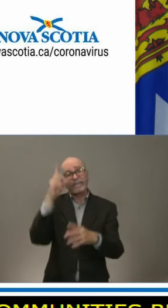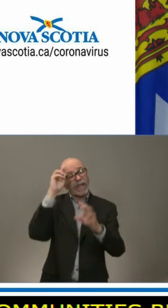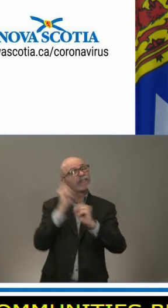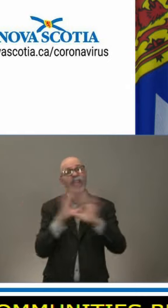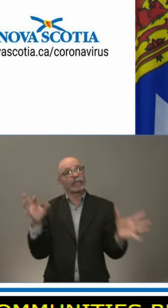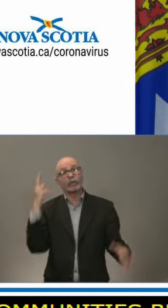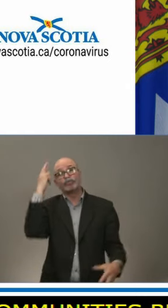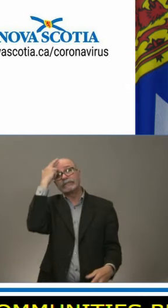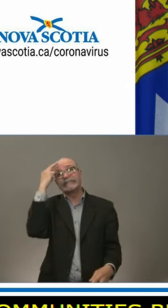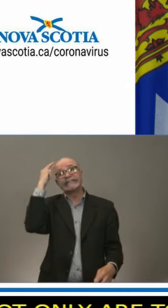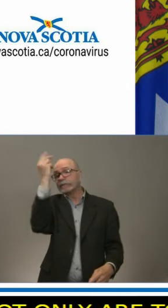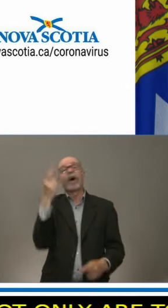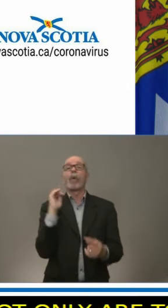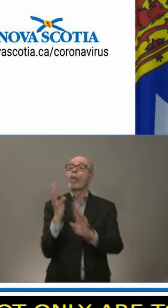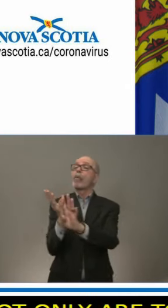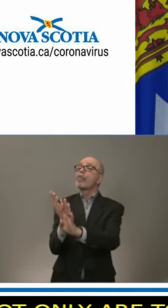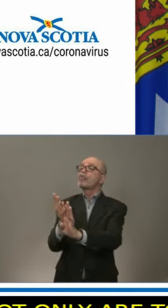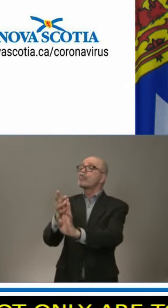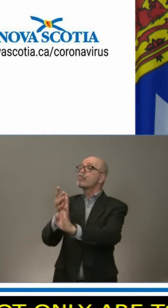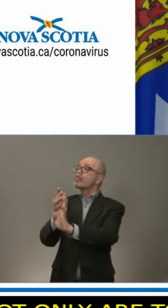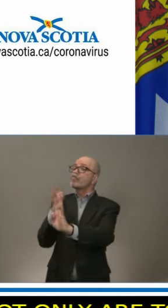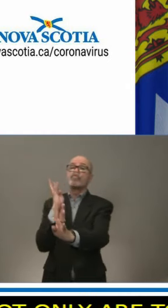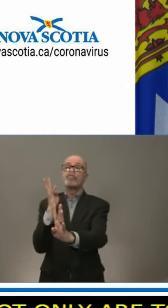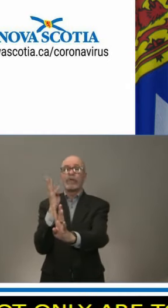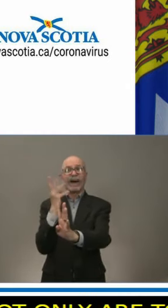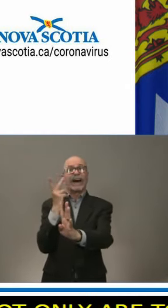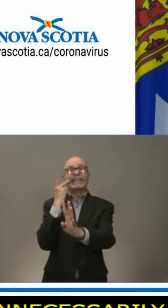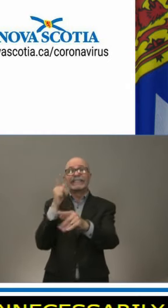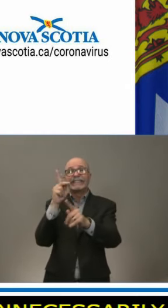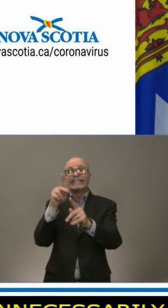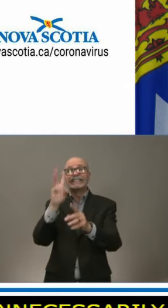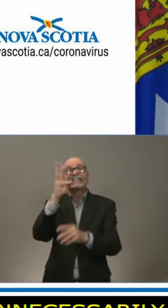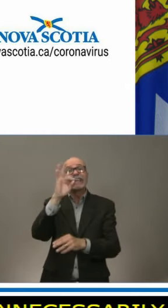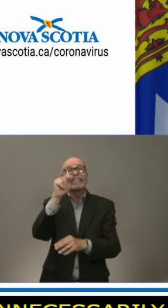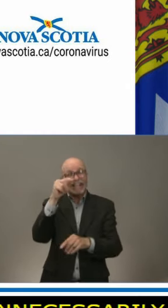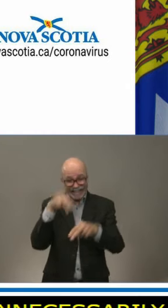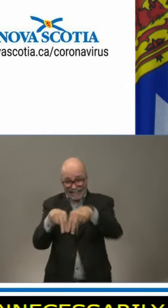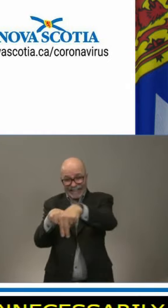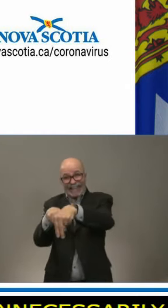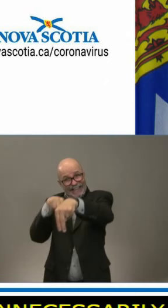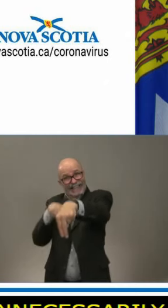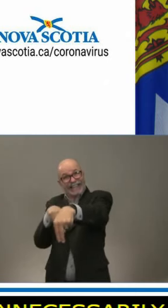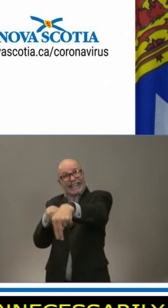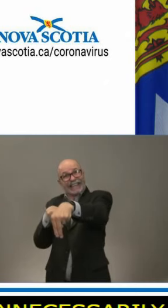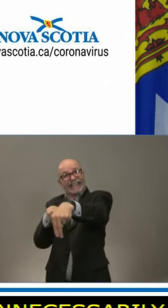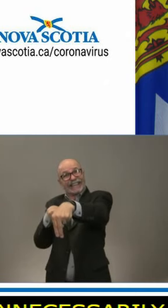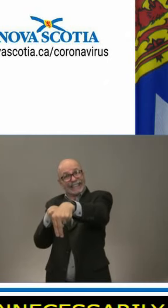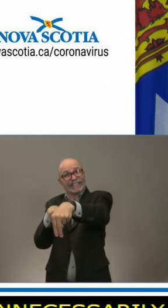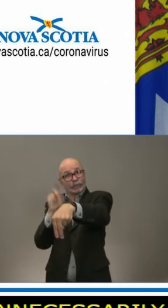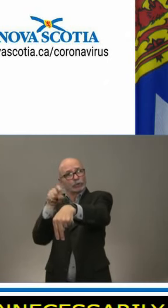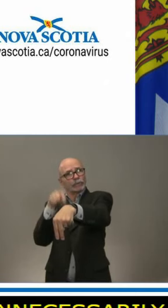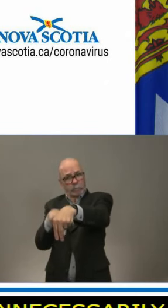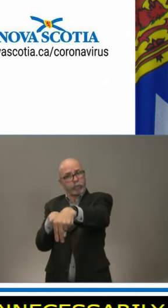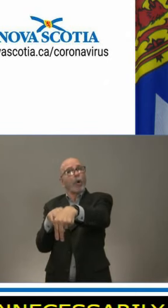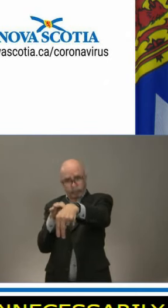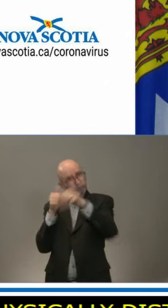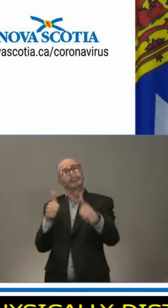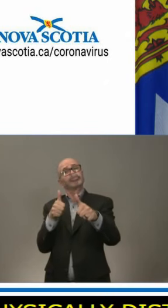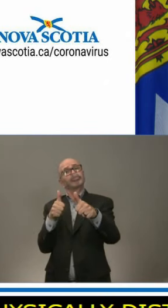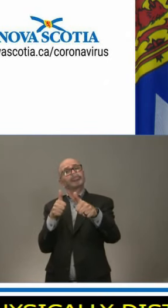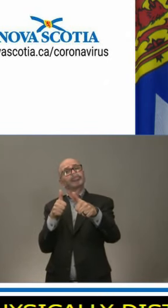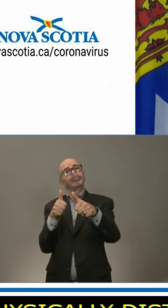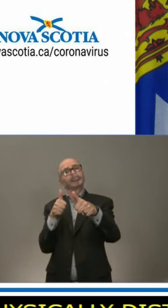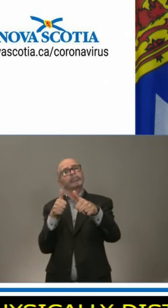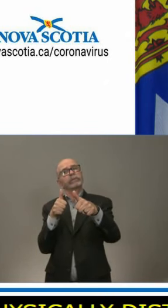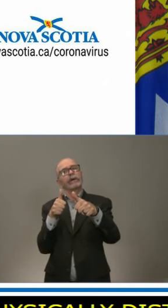distancing. Remember that 6 feet, 2 meters apart? All the science says it works. So for crying out loud,